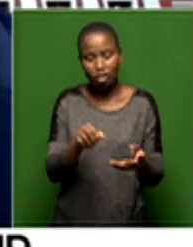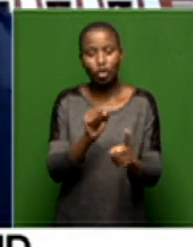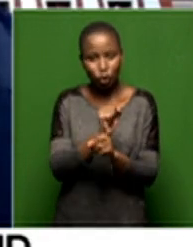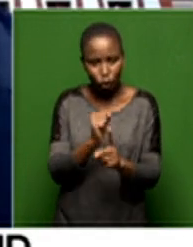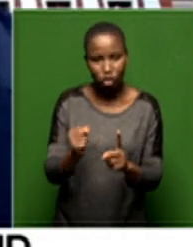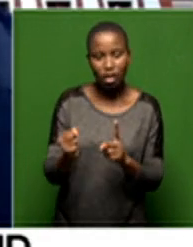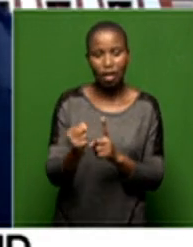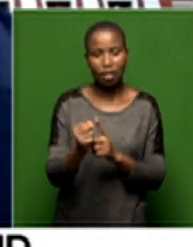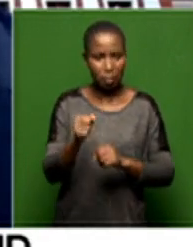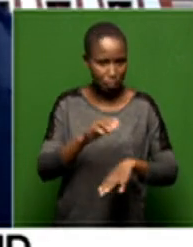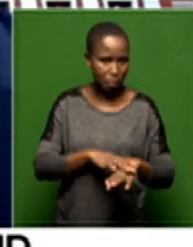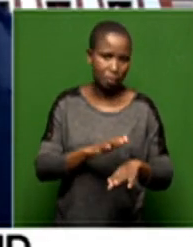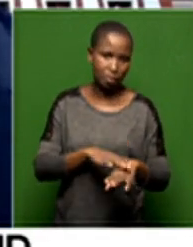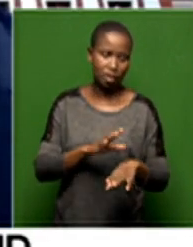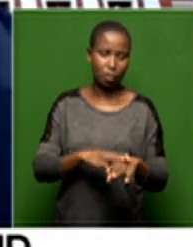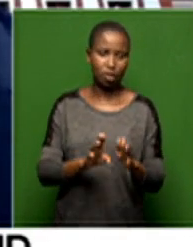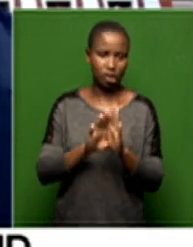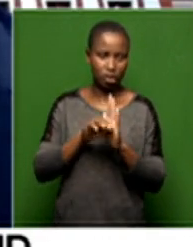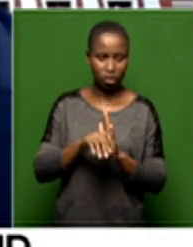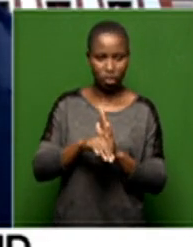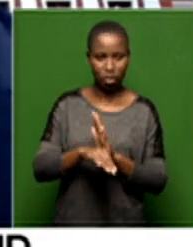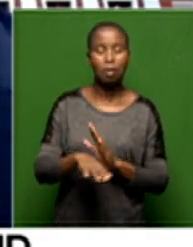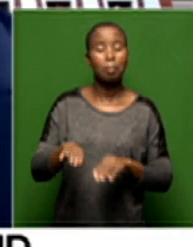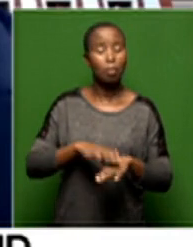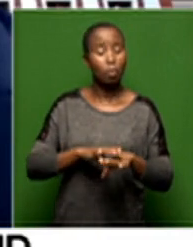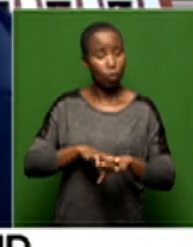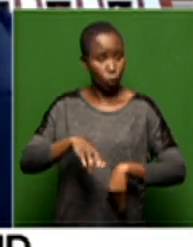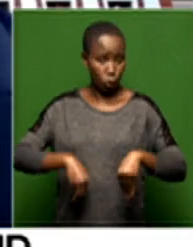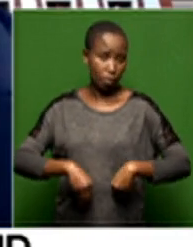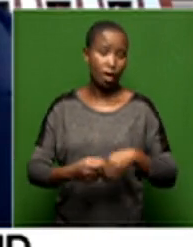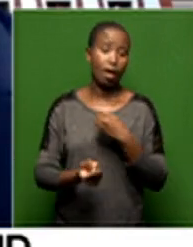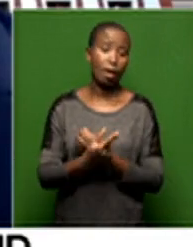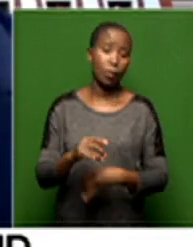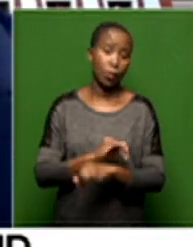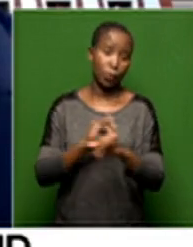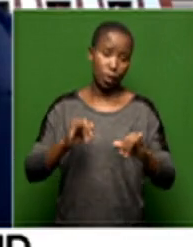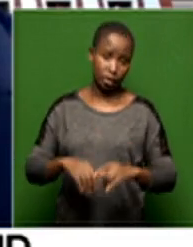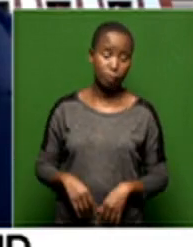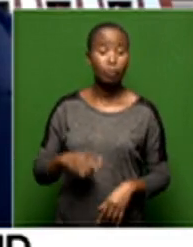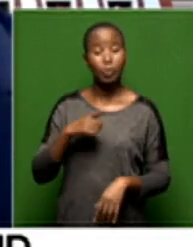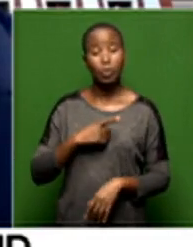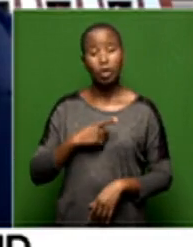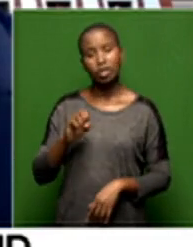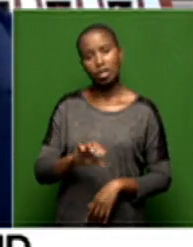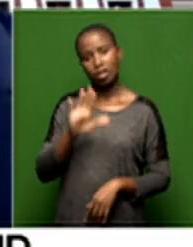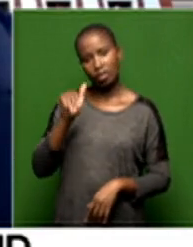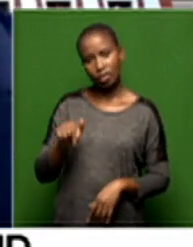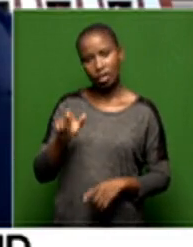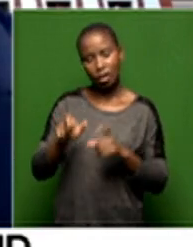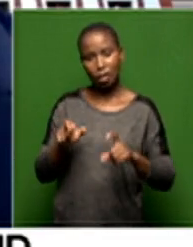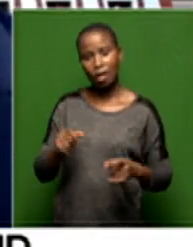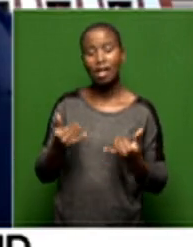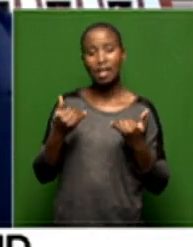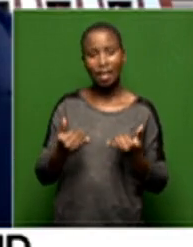deeper and deeper. And that's a problem, because, you know, South Africans, you're dealing obviously with a very battered past